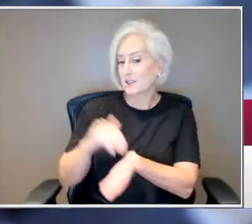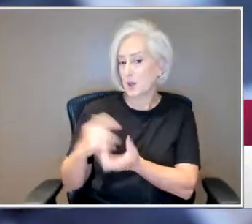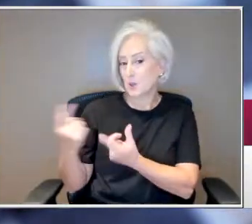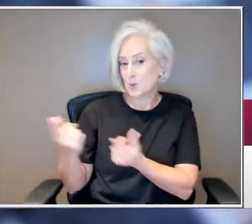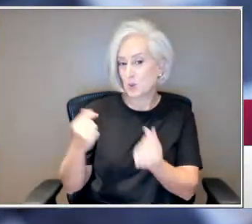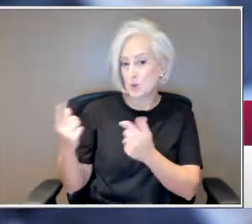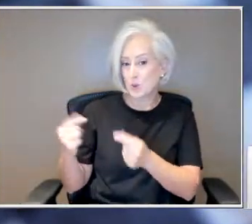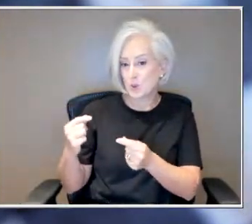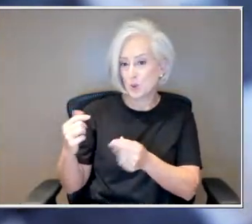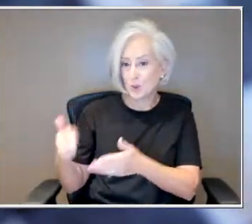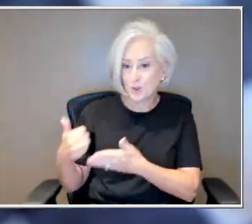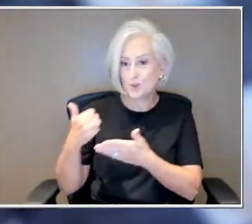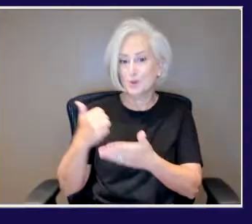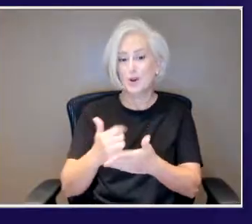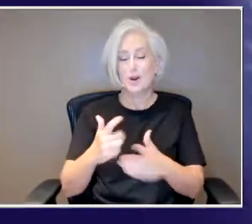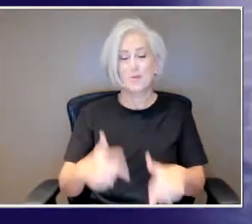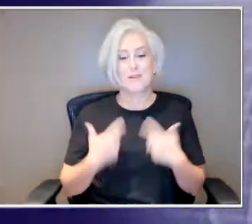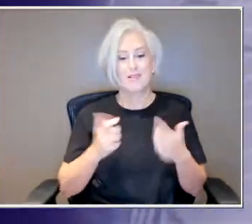their mom back.